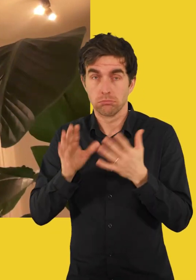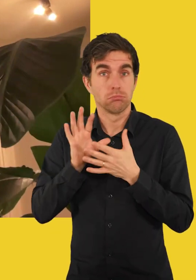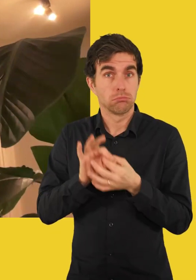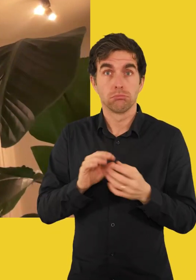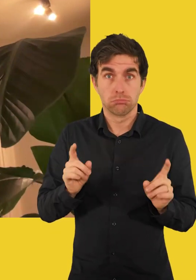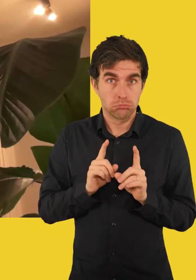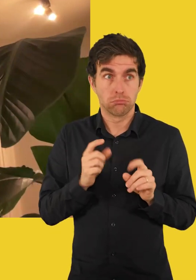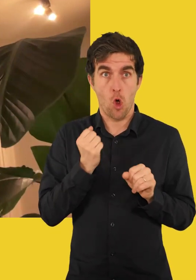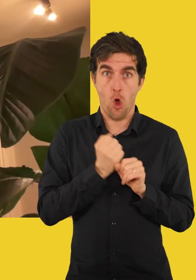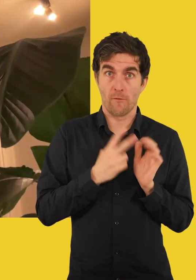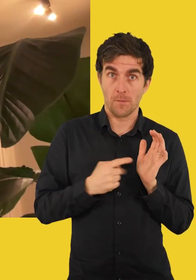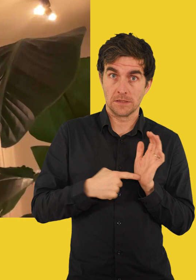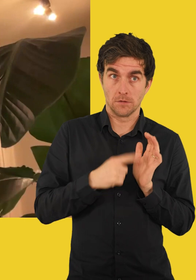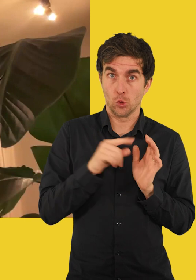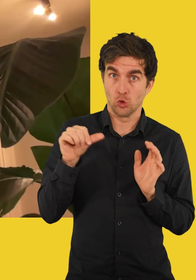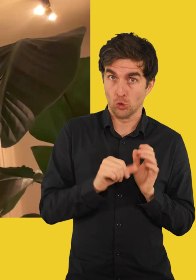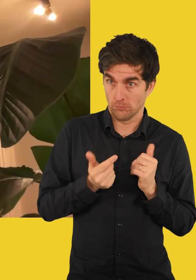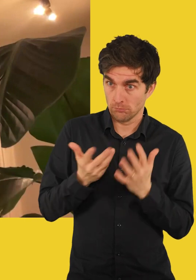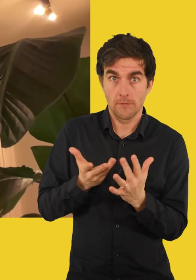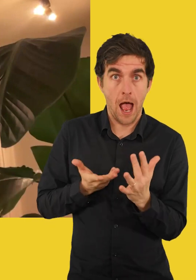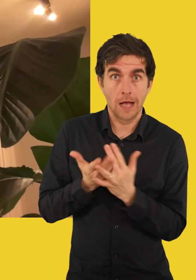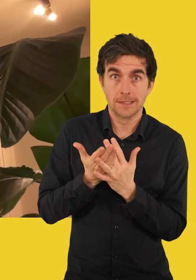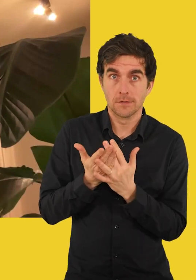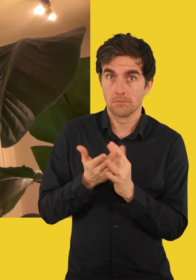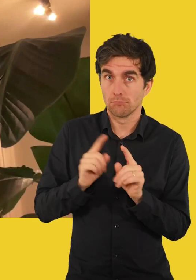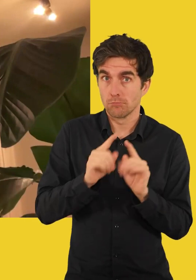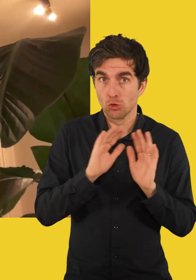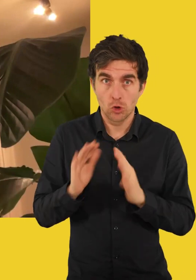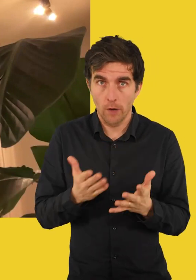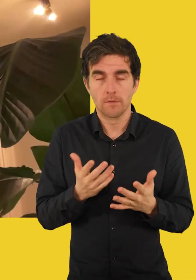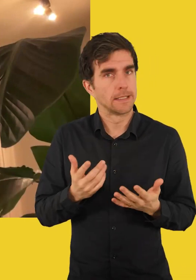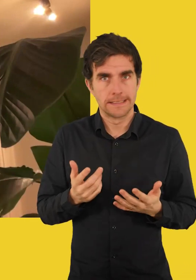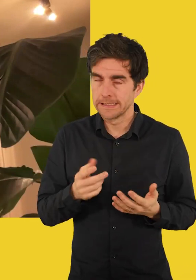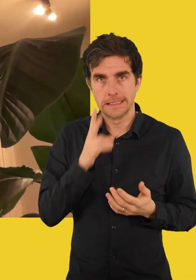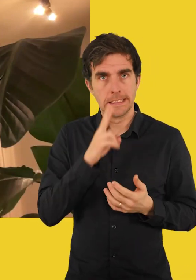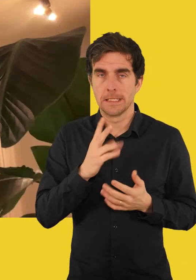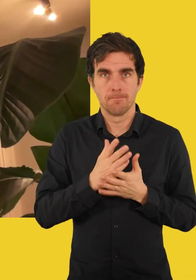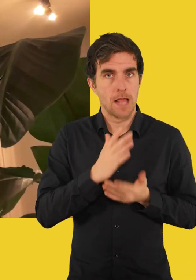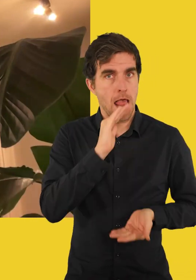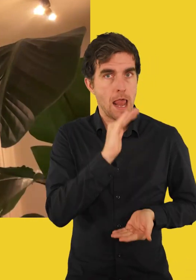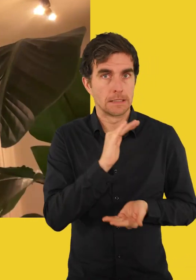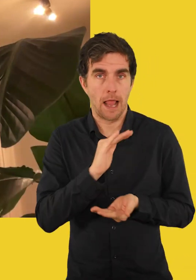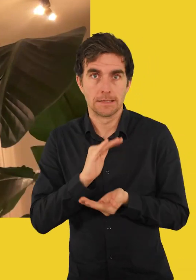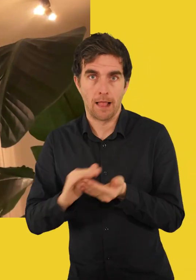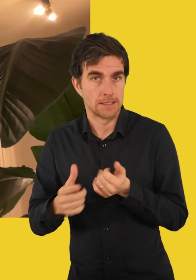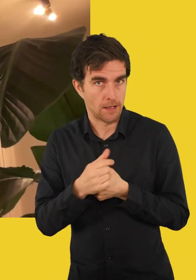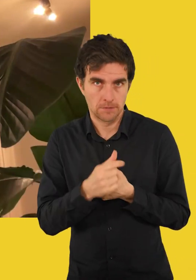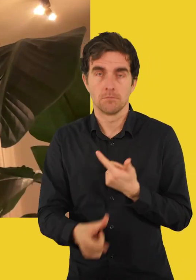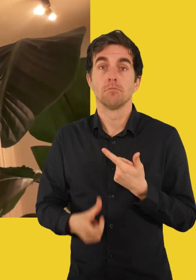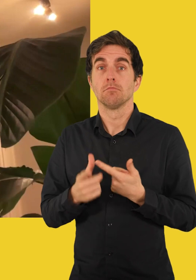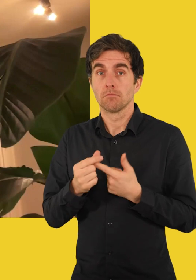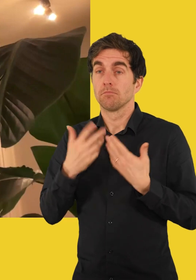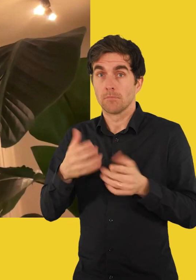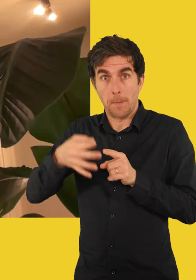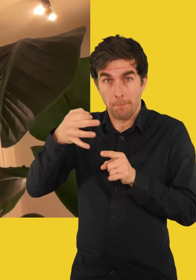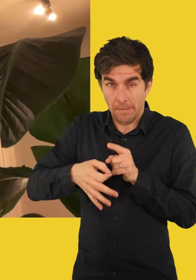where governments should be providing access to essential services, but is doing A, less and less so, and B, particularly not doing that when it